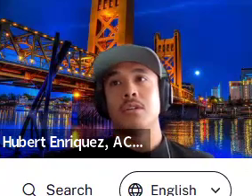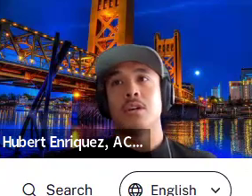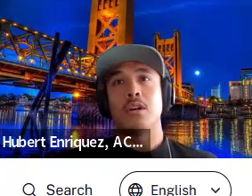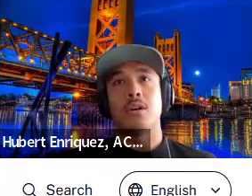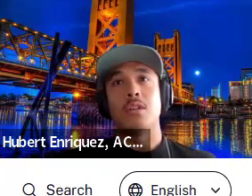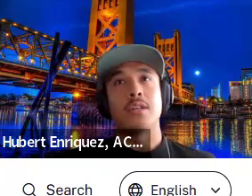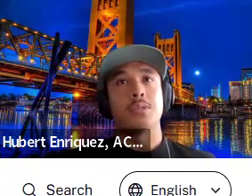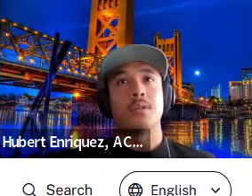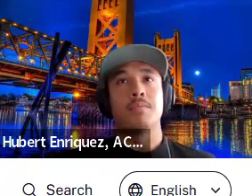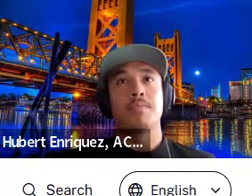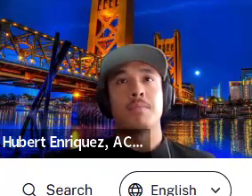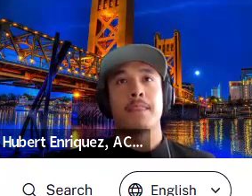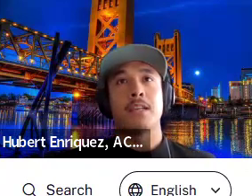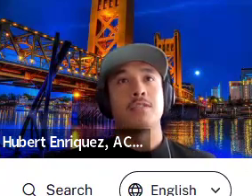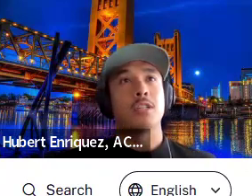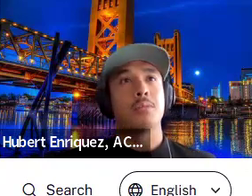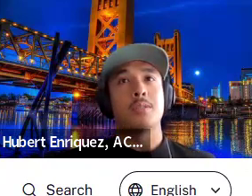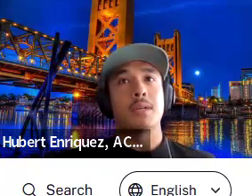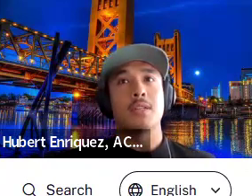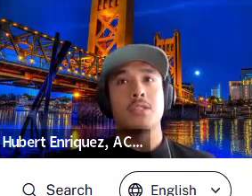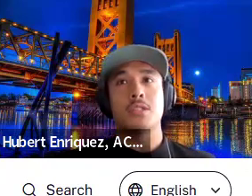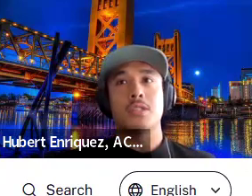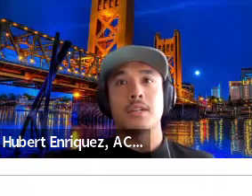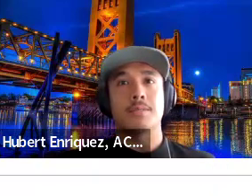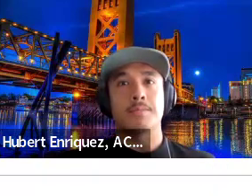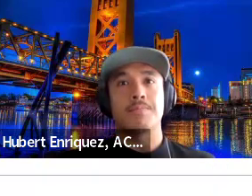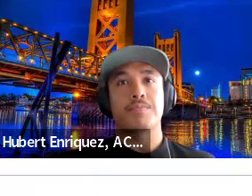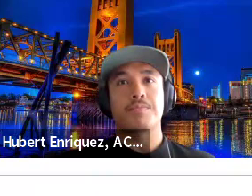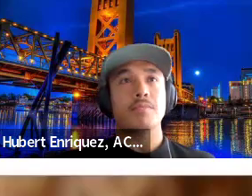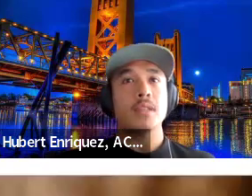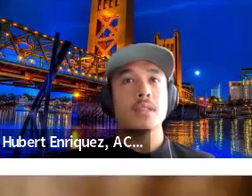video call online as well. It's available in Spanish.